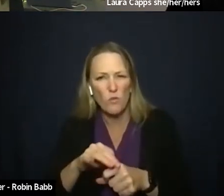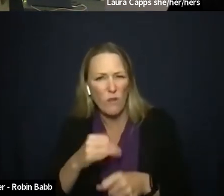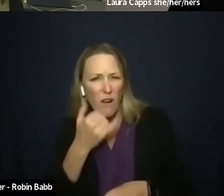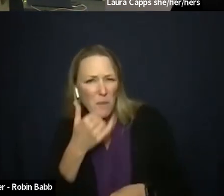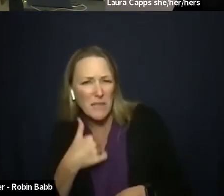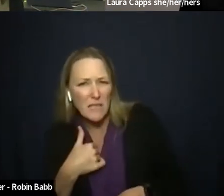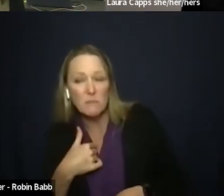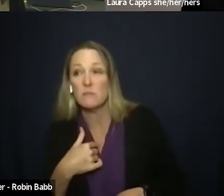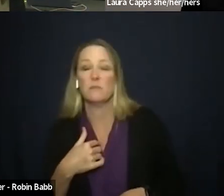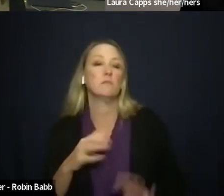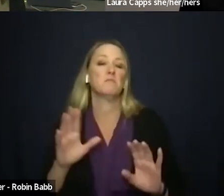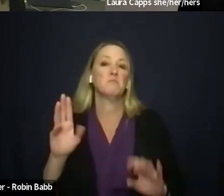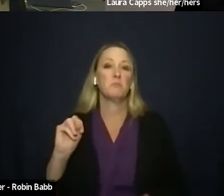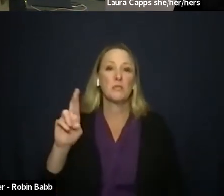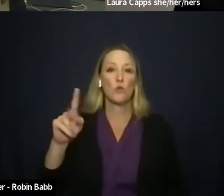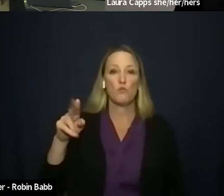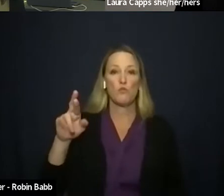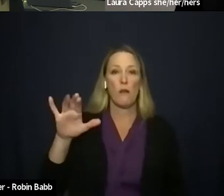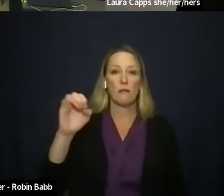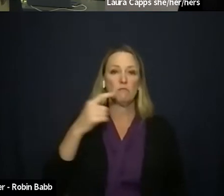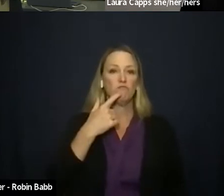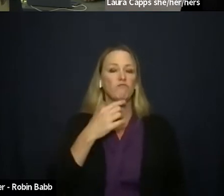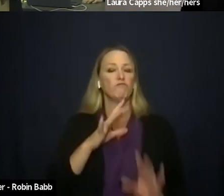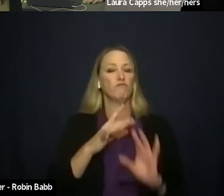not heard all of